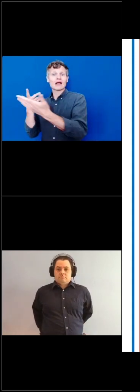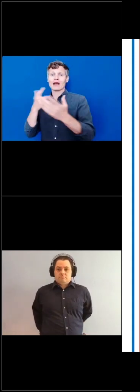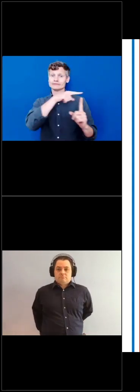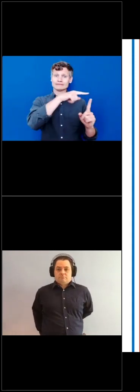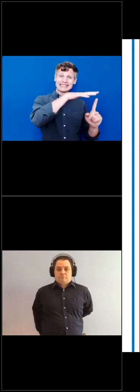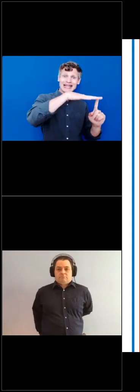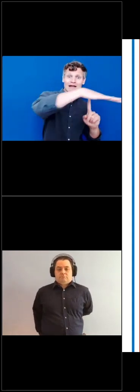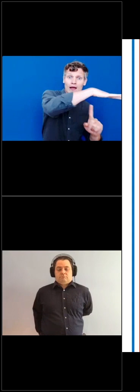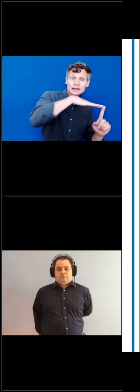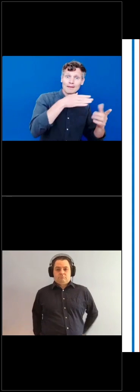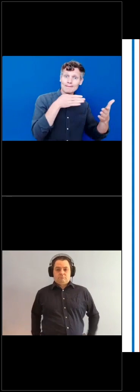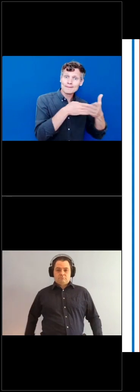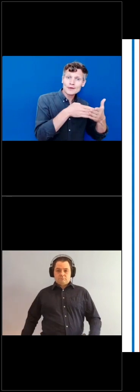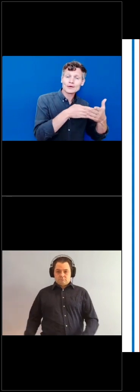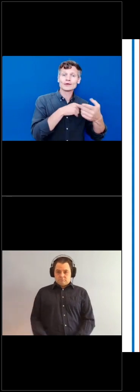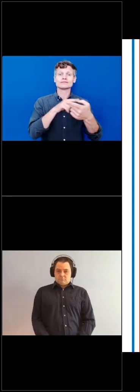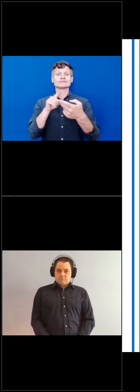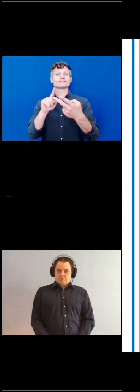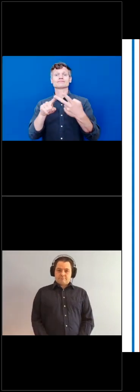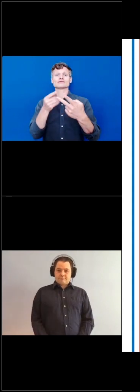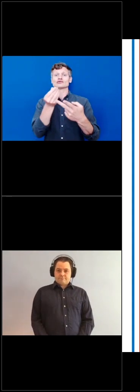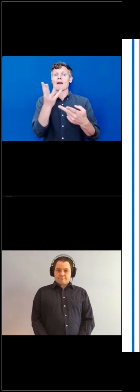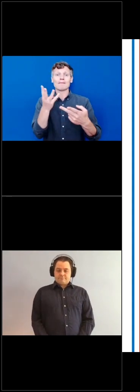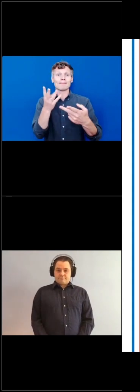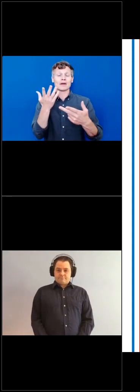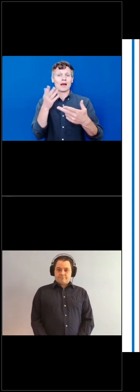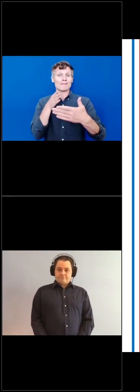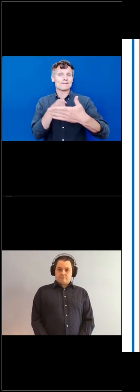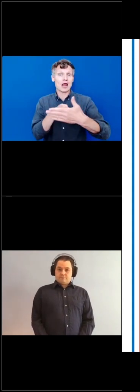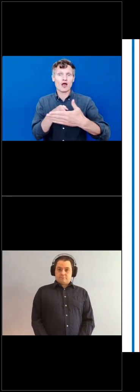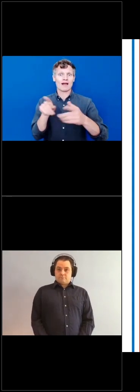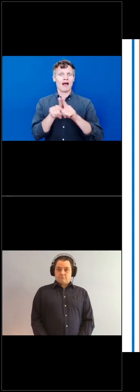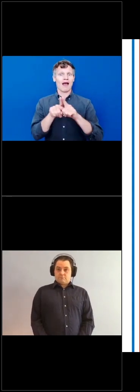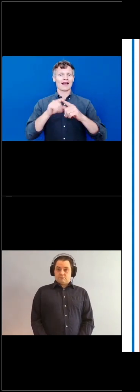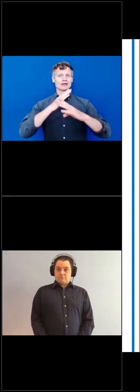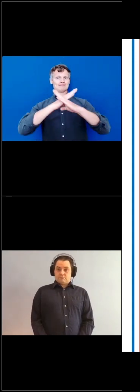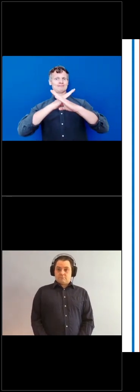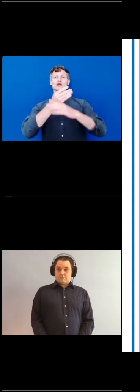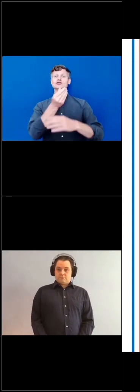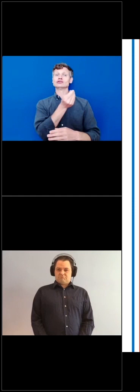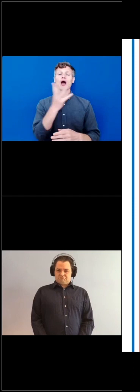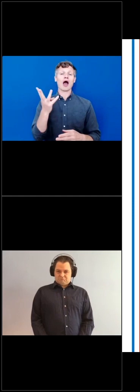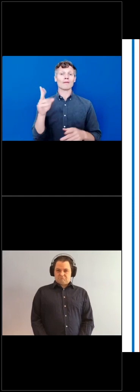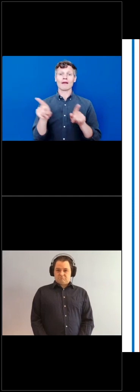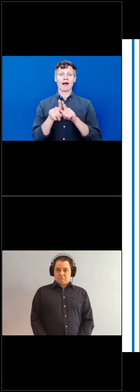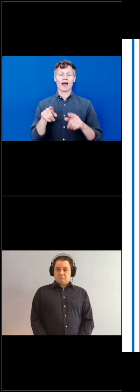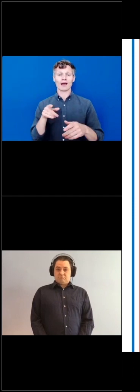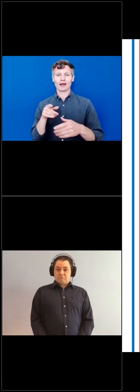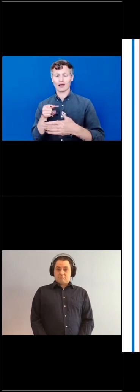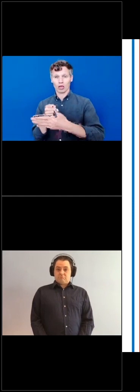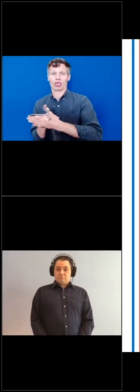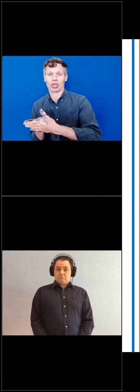barriers might be intended or not intended, and these barriers are basically